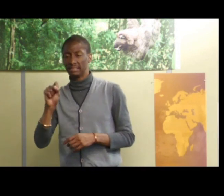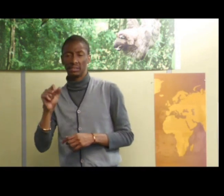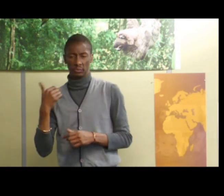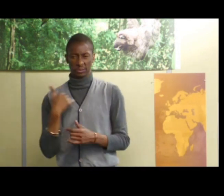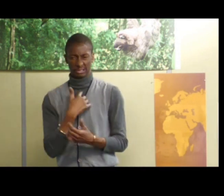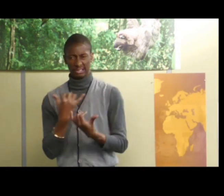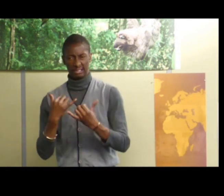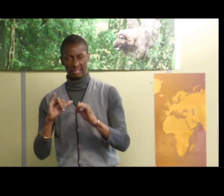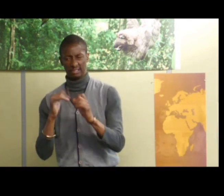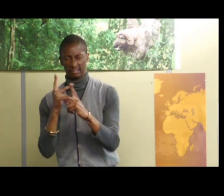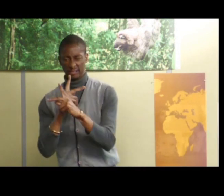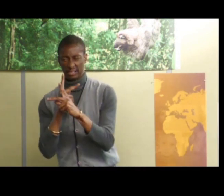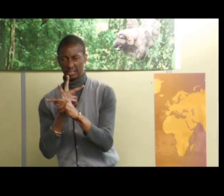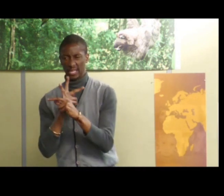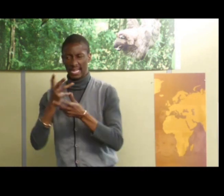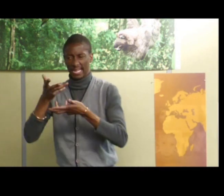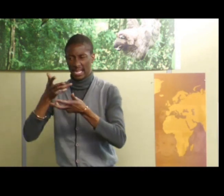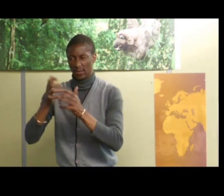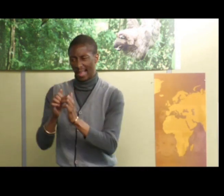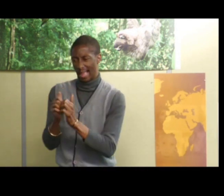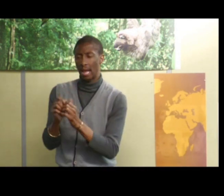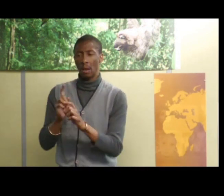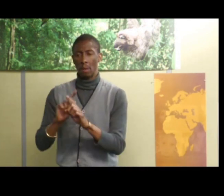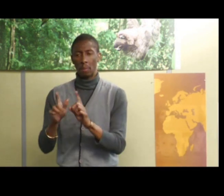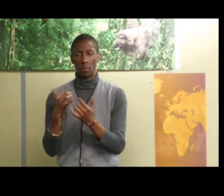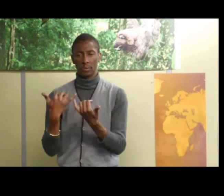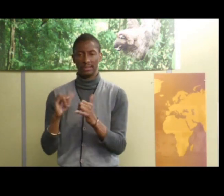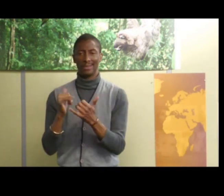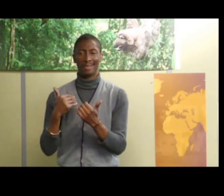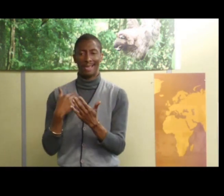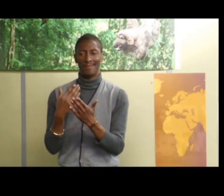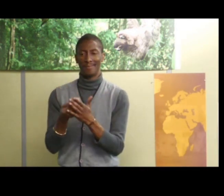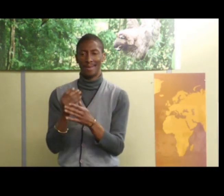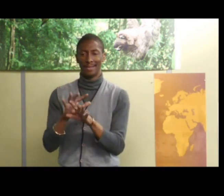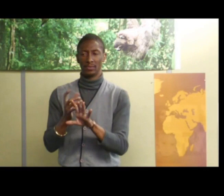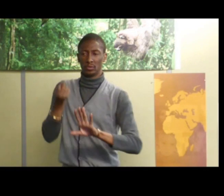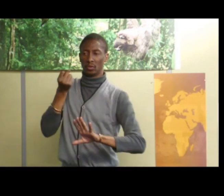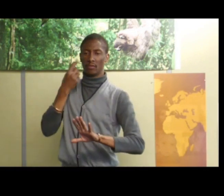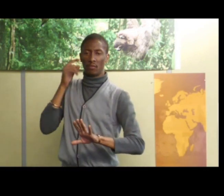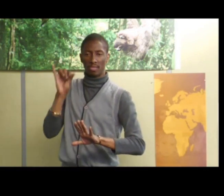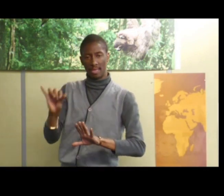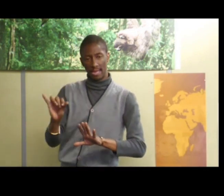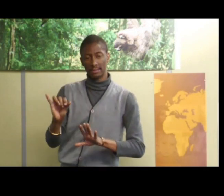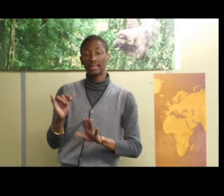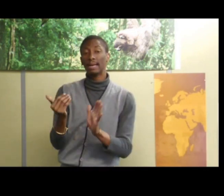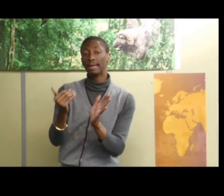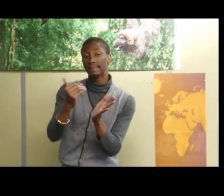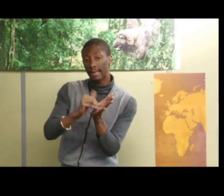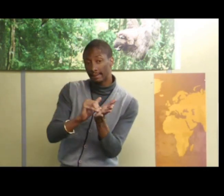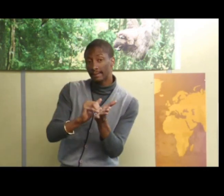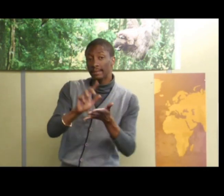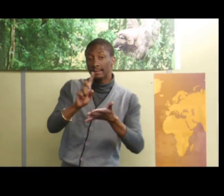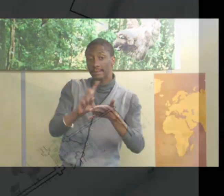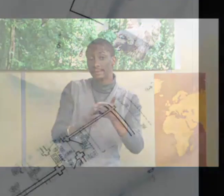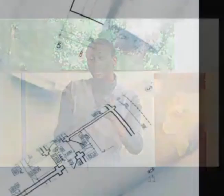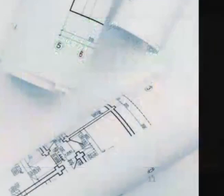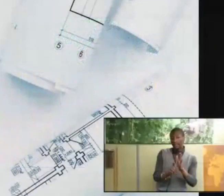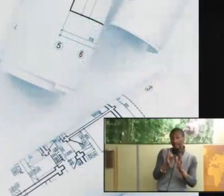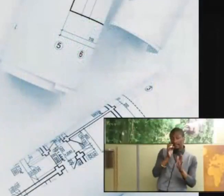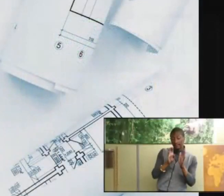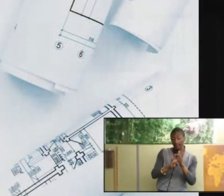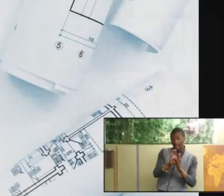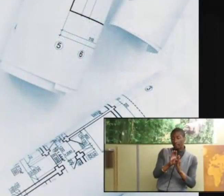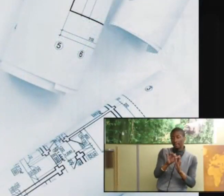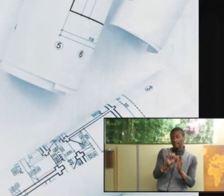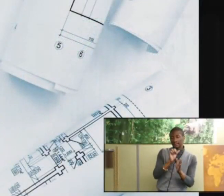but we're still holding an allowance there. Once again, as a reminder, at design development, this isn't the final